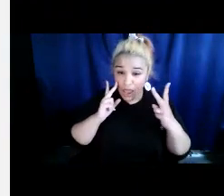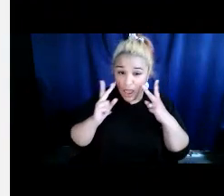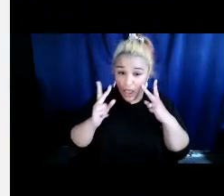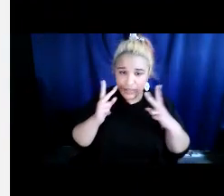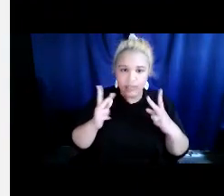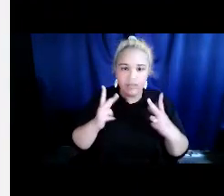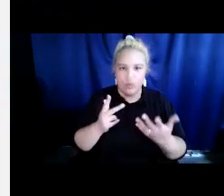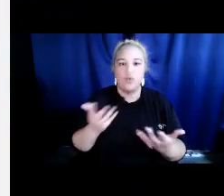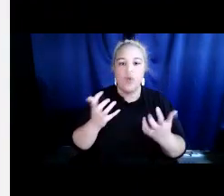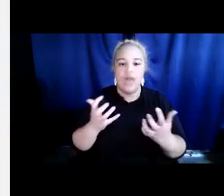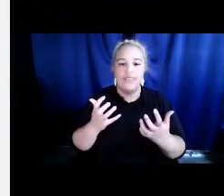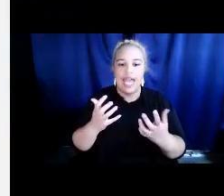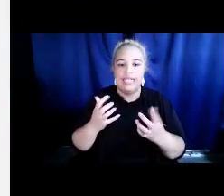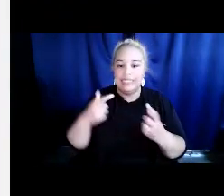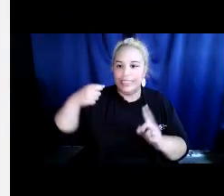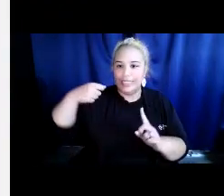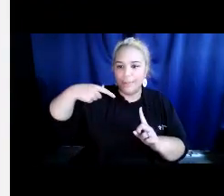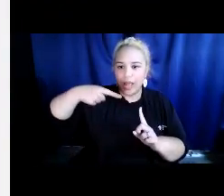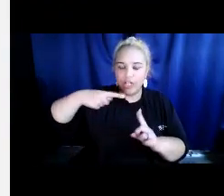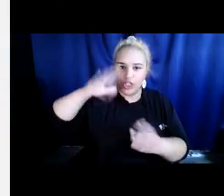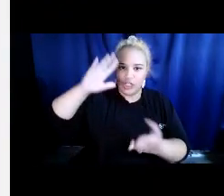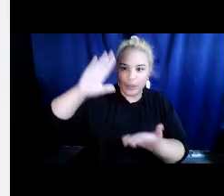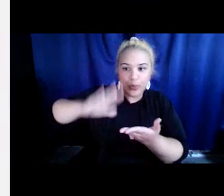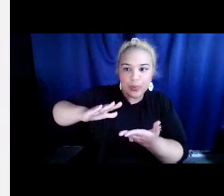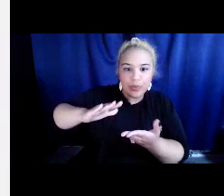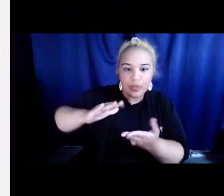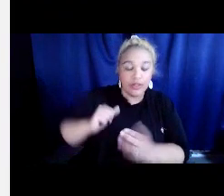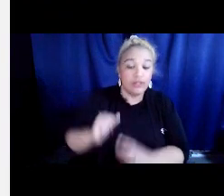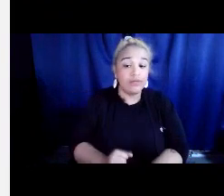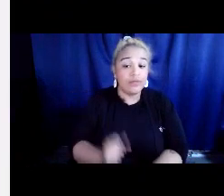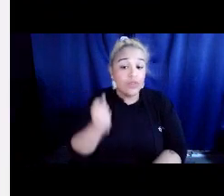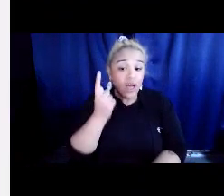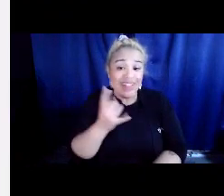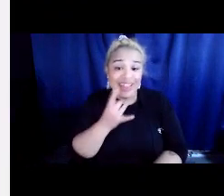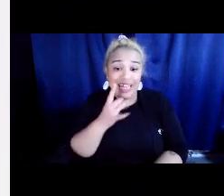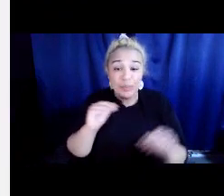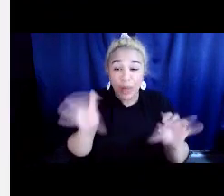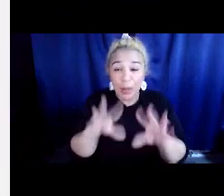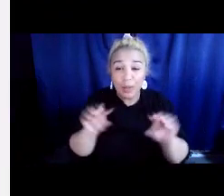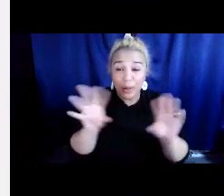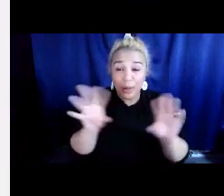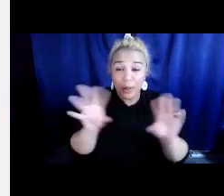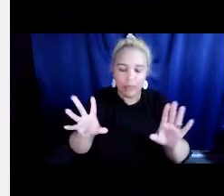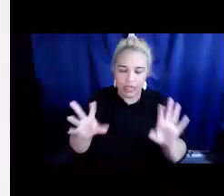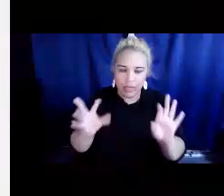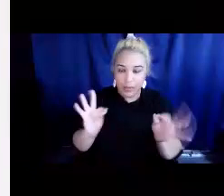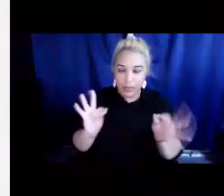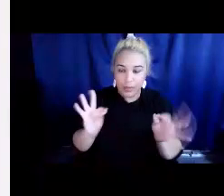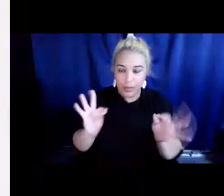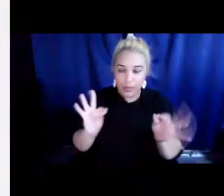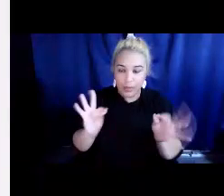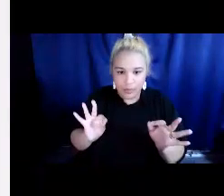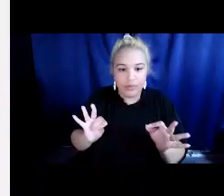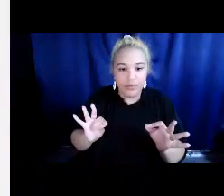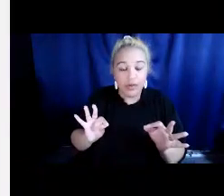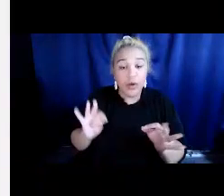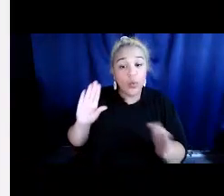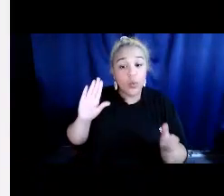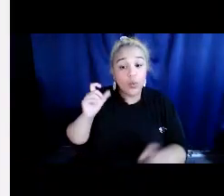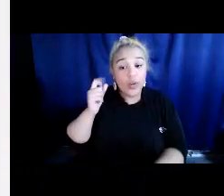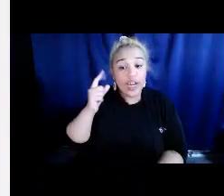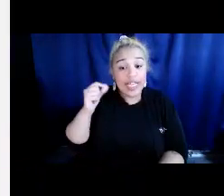example, a device with quick spinning lights can be visually alerting, while a projector displaying a slow spinning